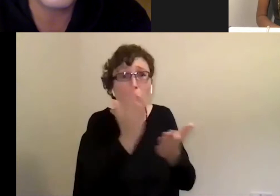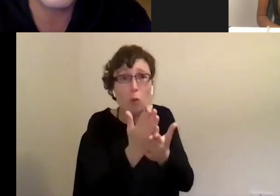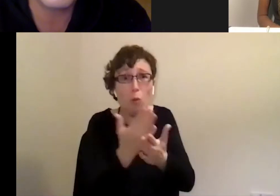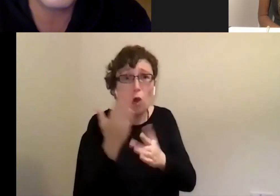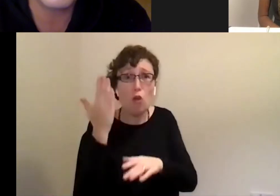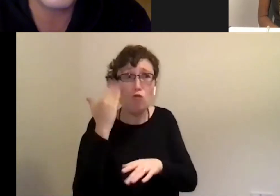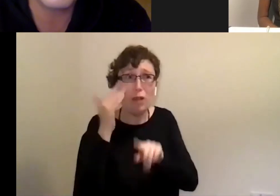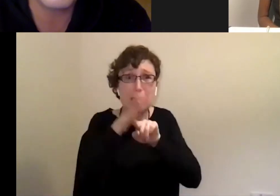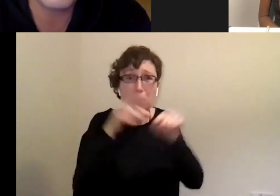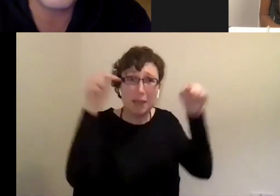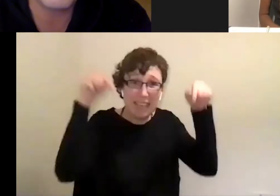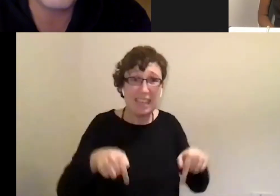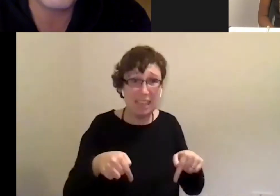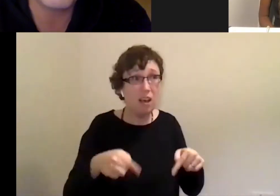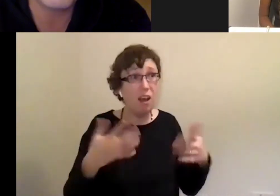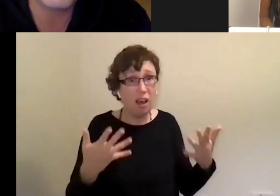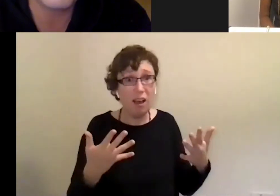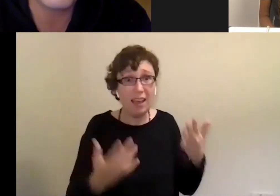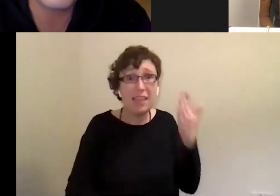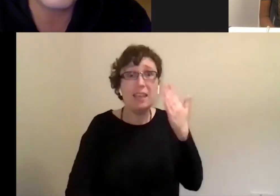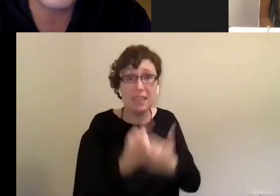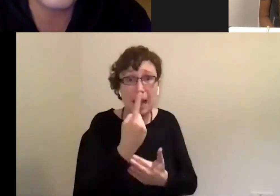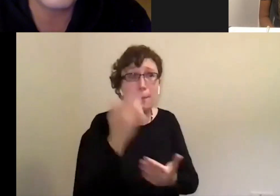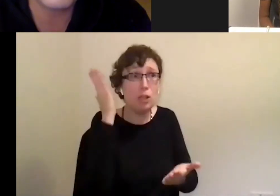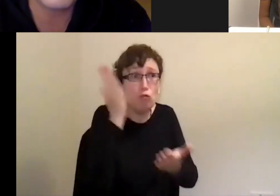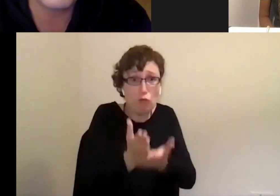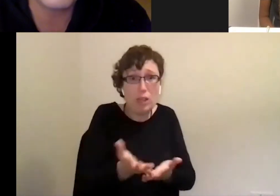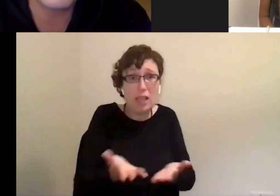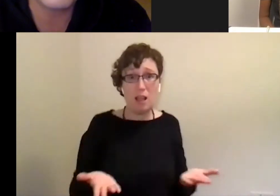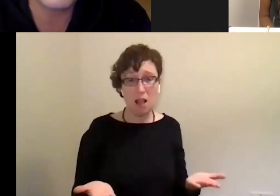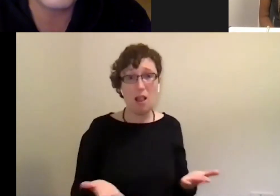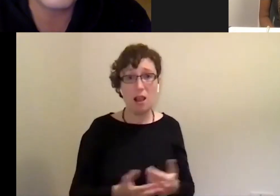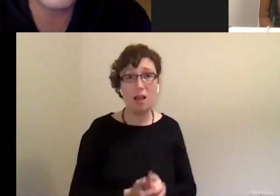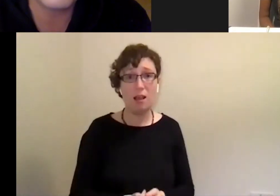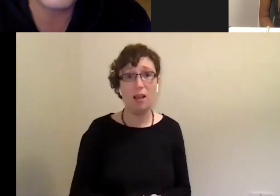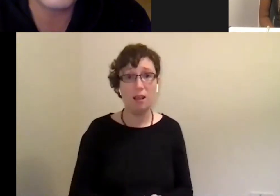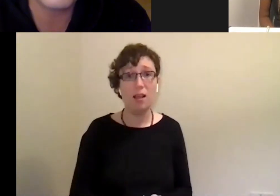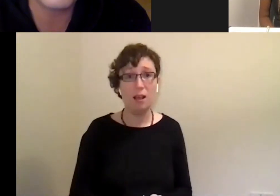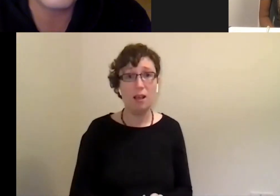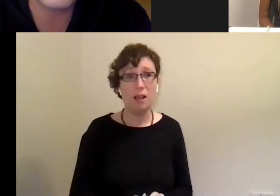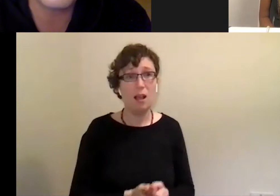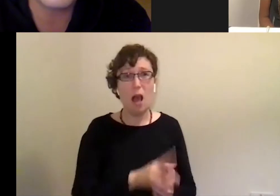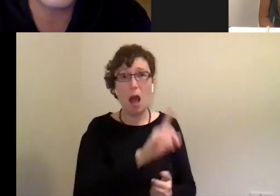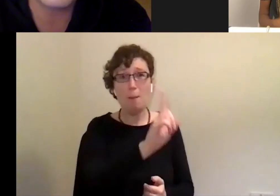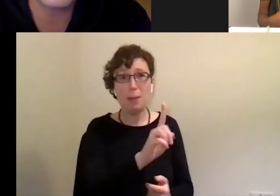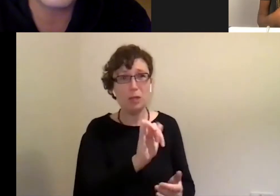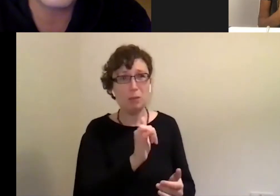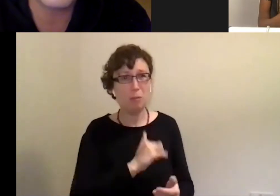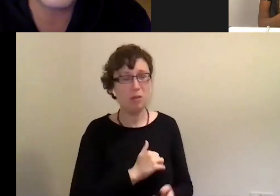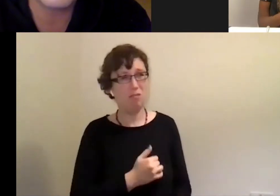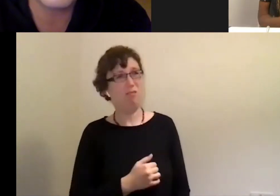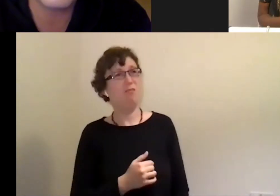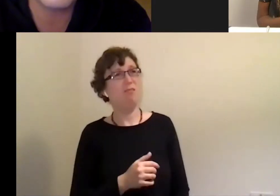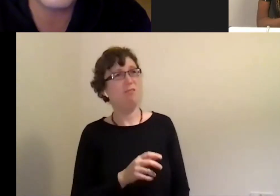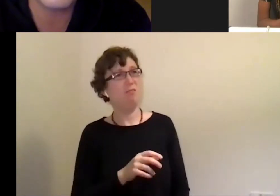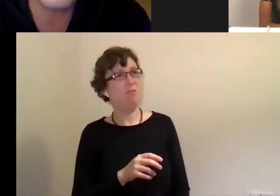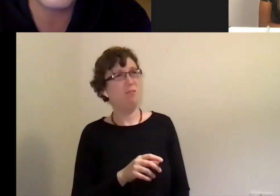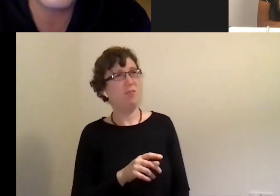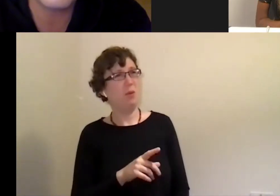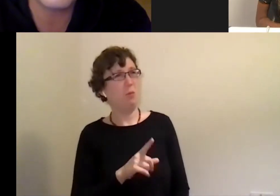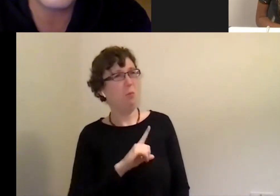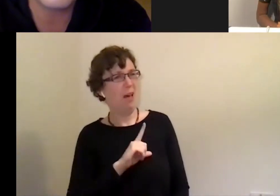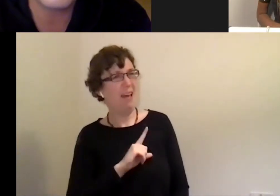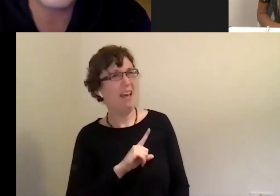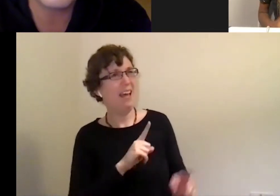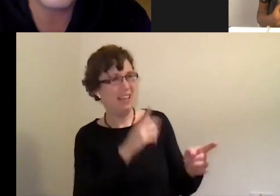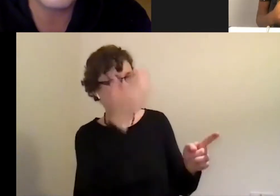in the first place, for them to even understand why I'm speaking about this. But I don't understand how anyone can think, why would someone make